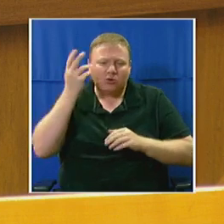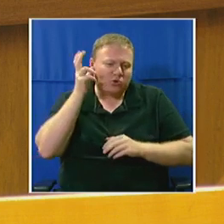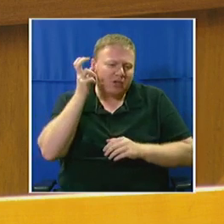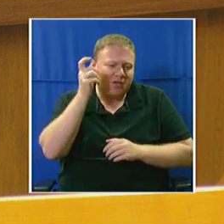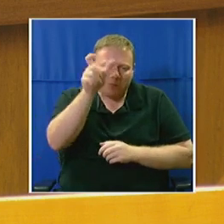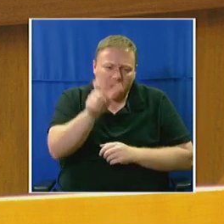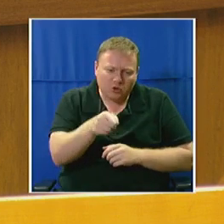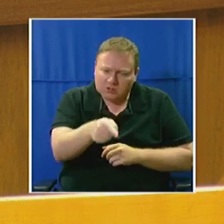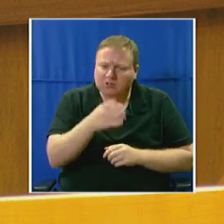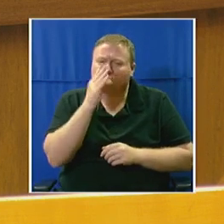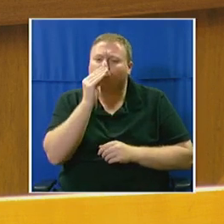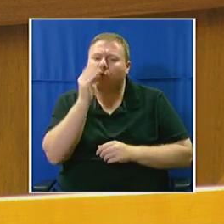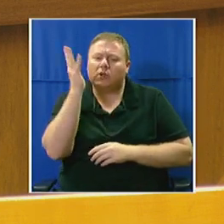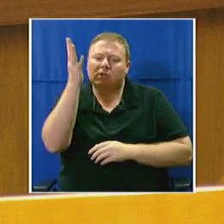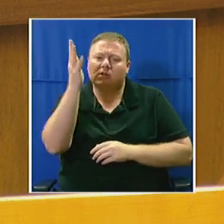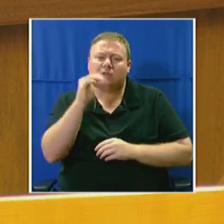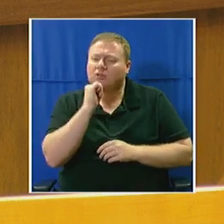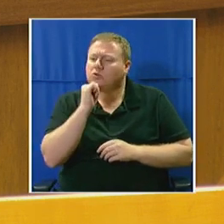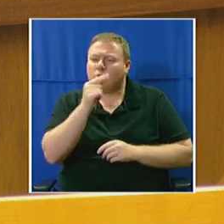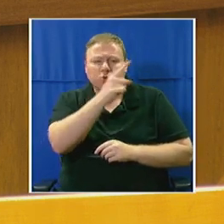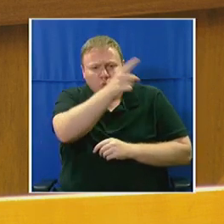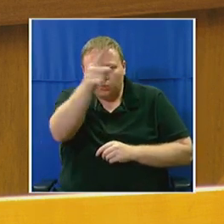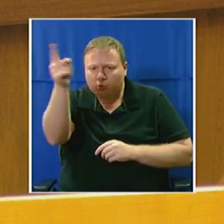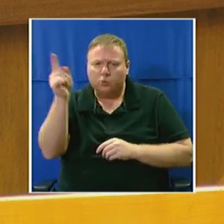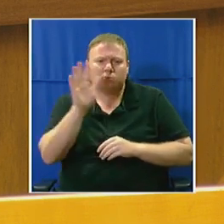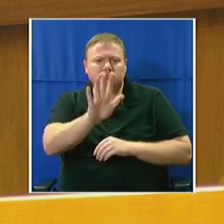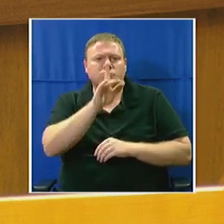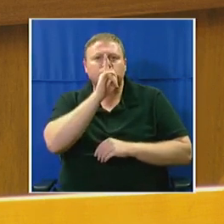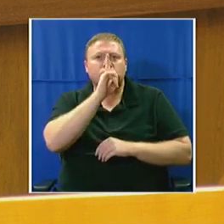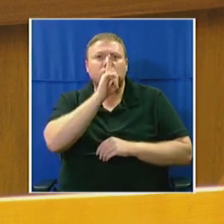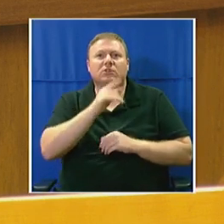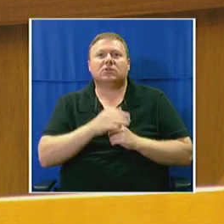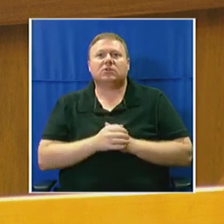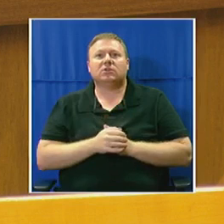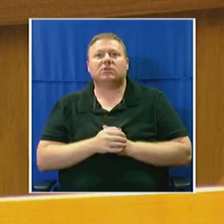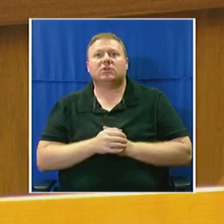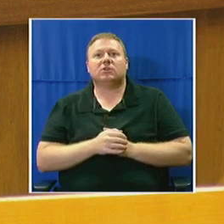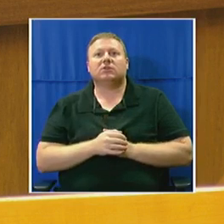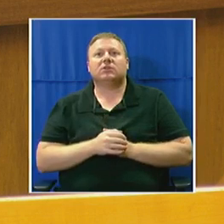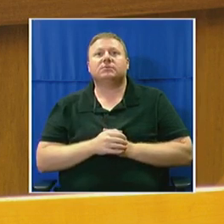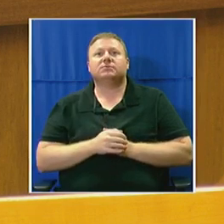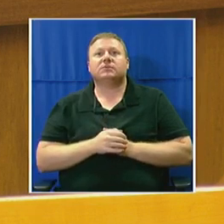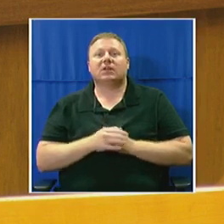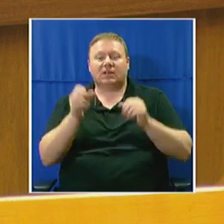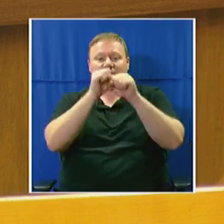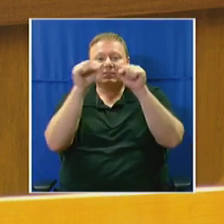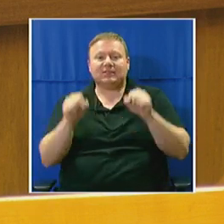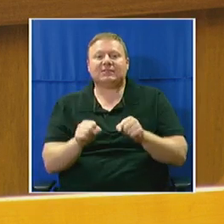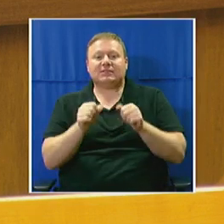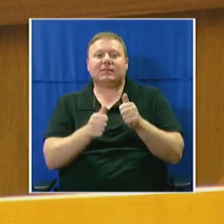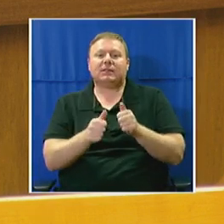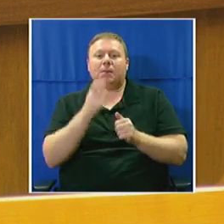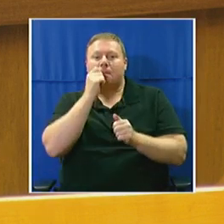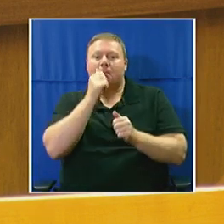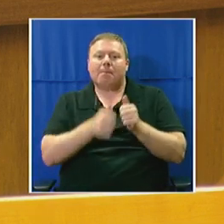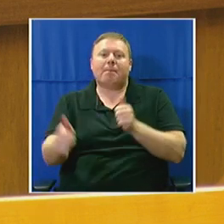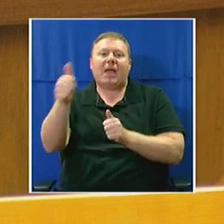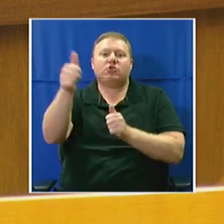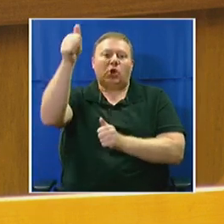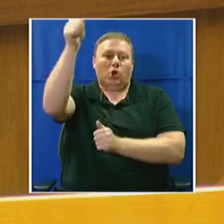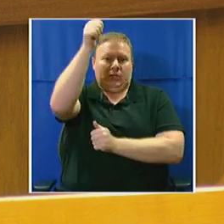on the podium and not you in your seats go ahead and member the system of patriarchy is an